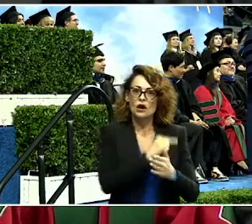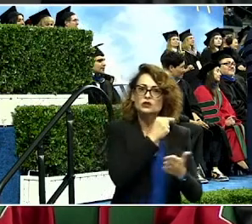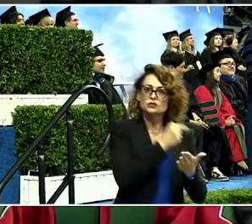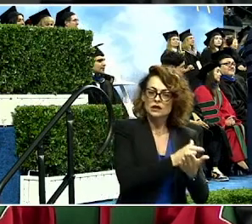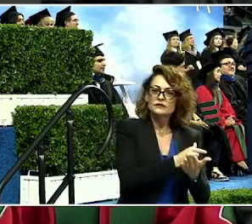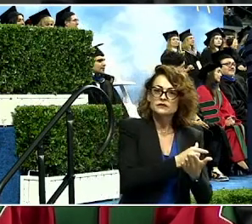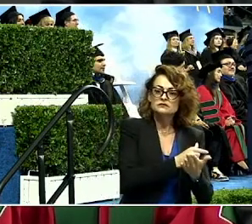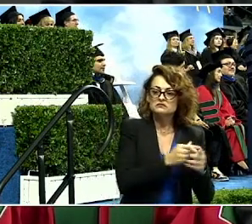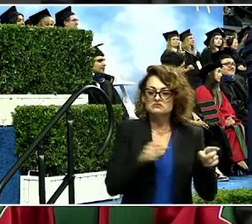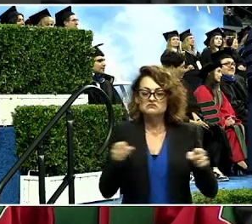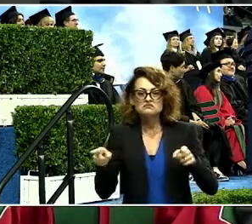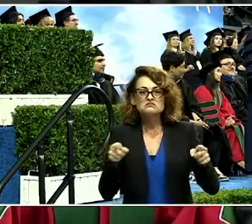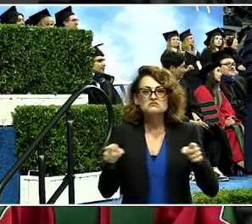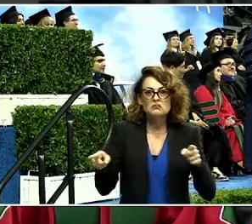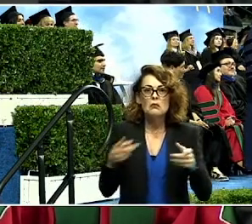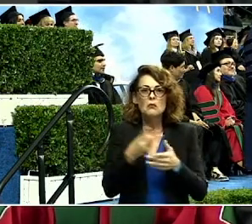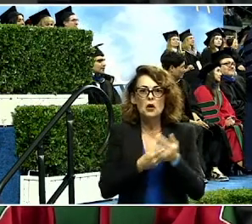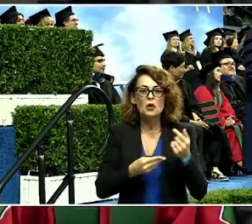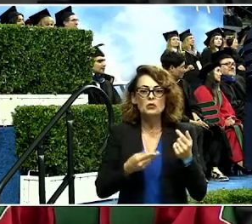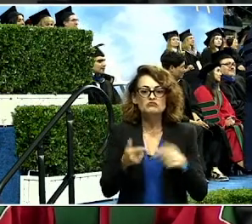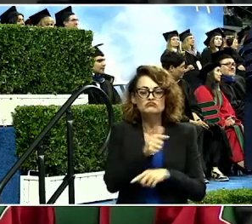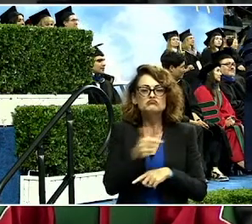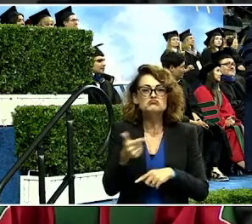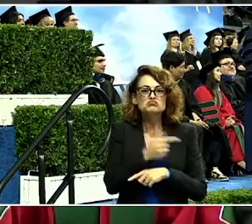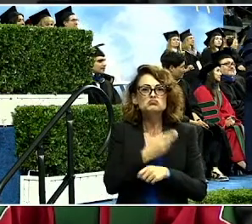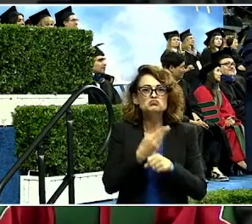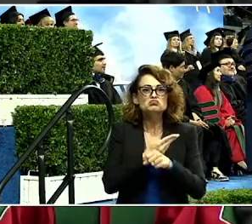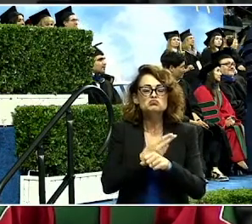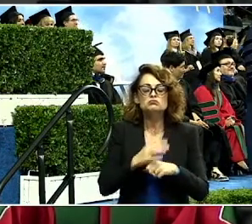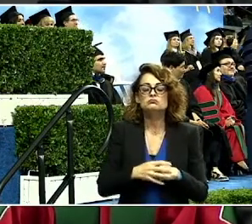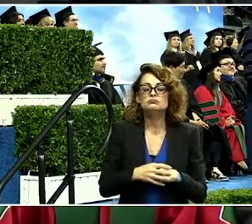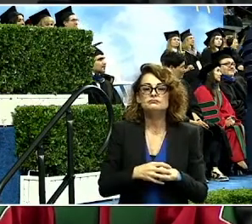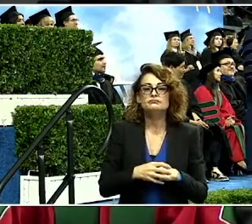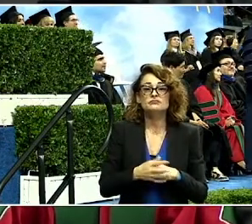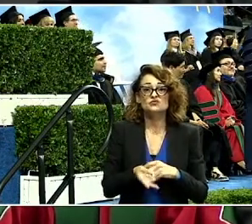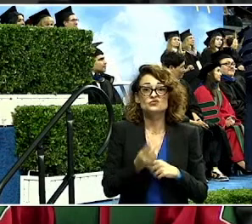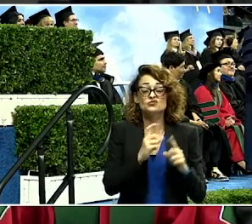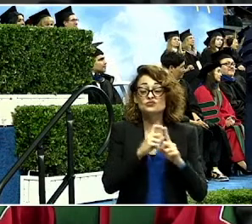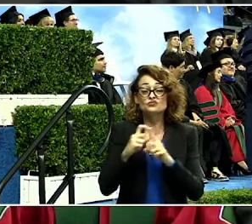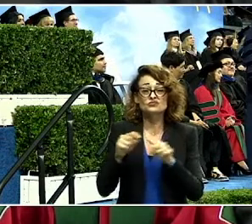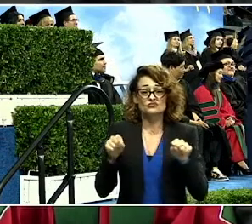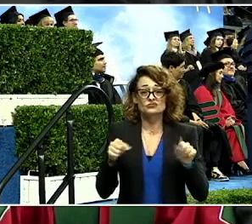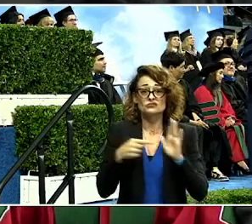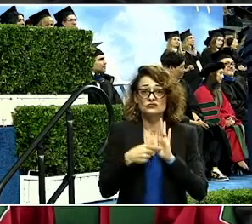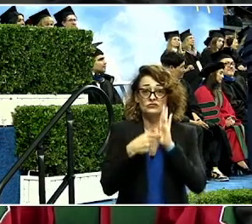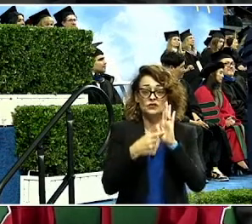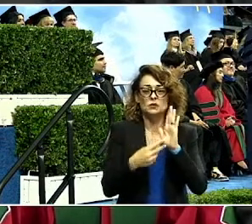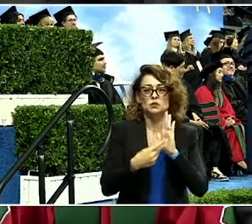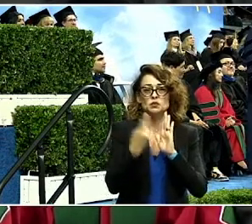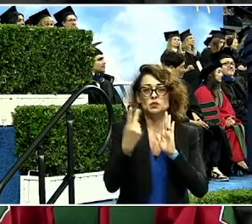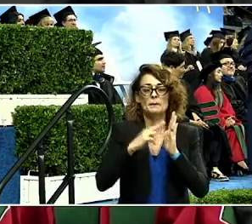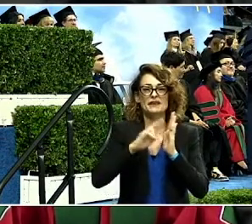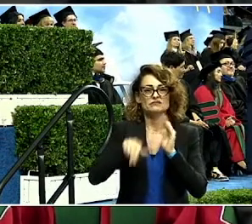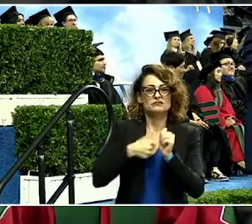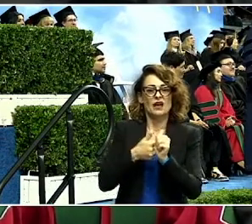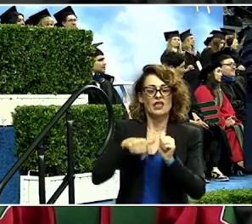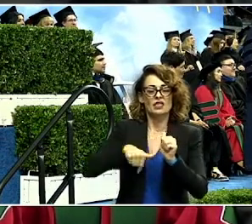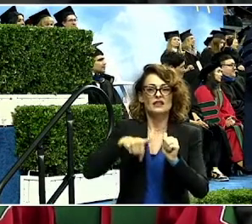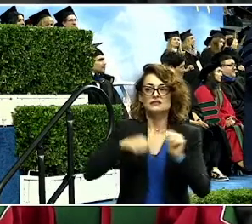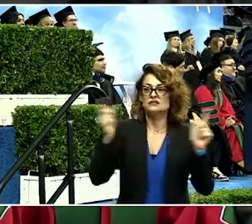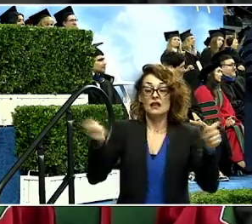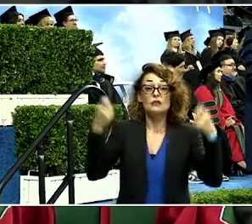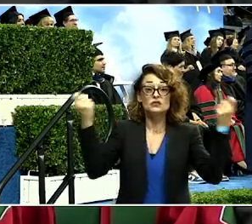or commencement, both of those terms are used. And the two words really show us the dual meaning or the dual nature of